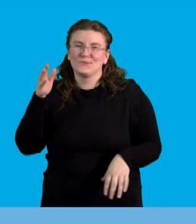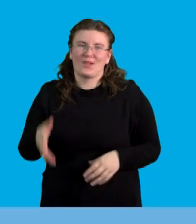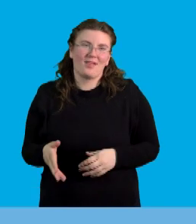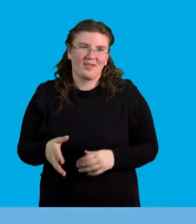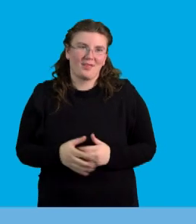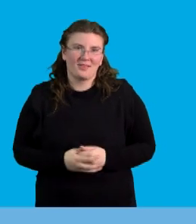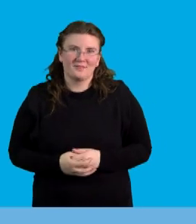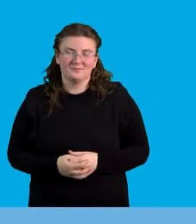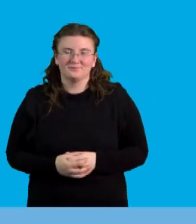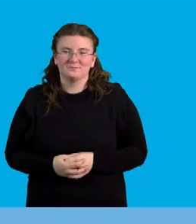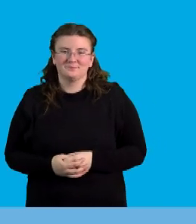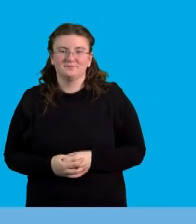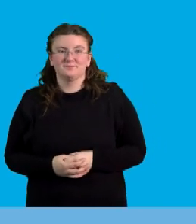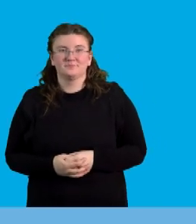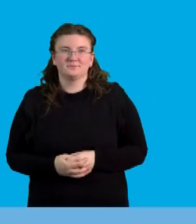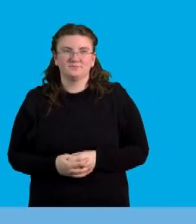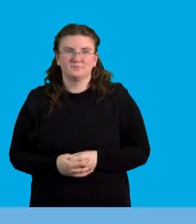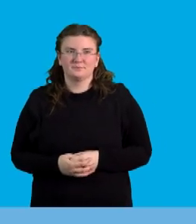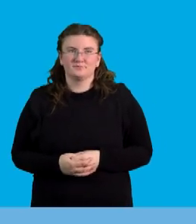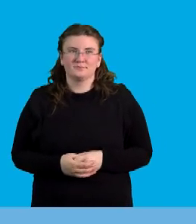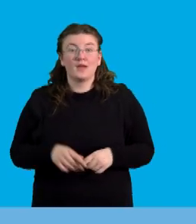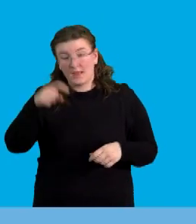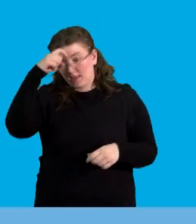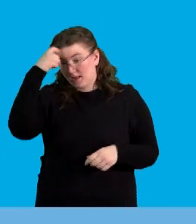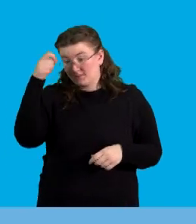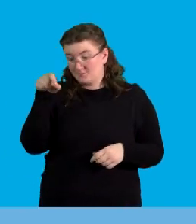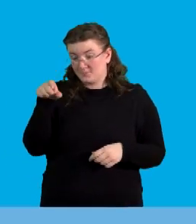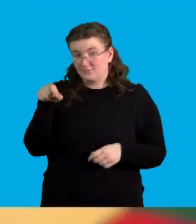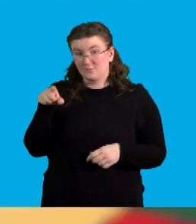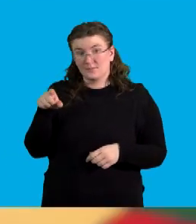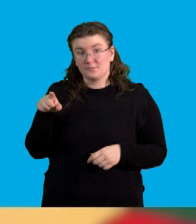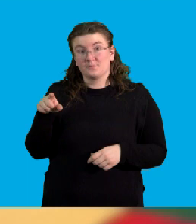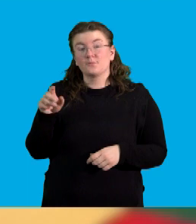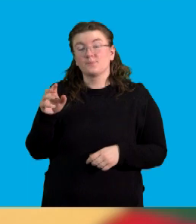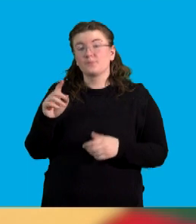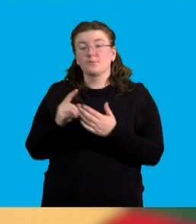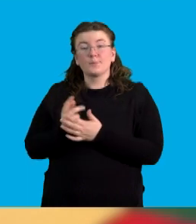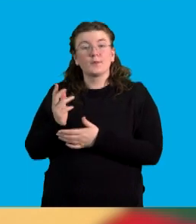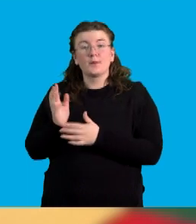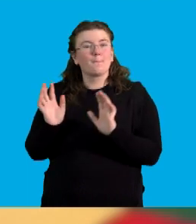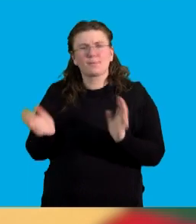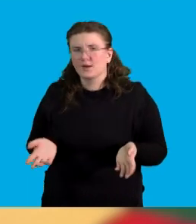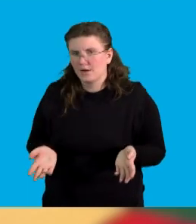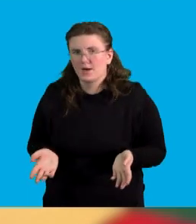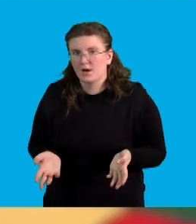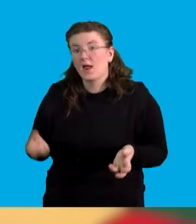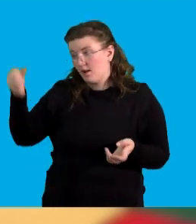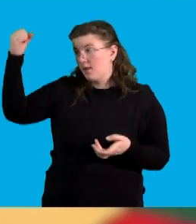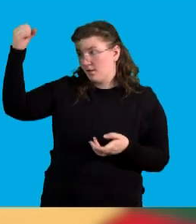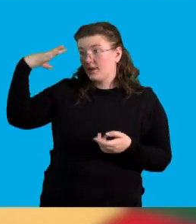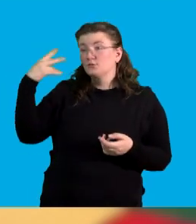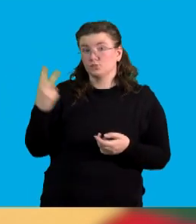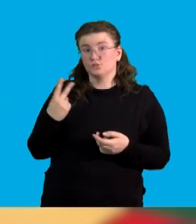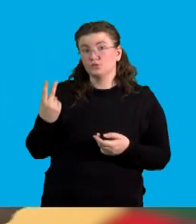particular generation of electrical current. Now, not only will the heat be produced, also light is going to be produced during